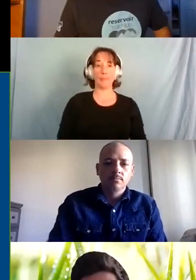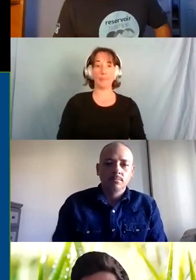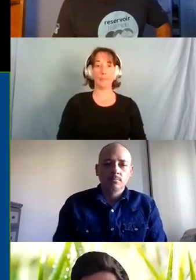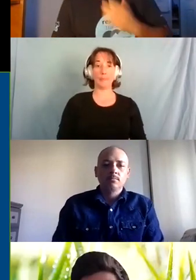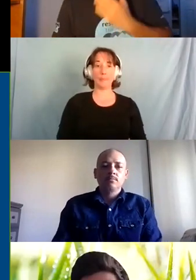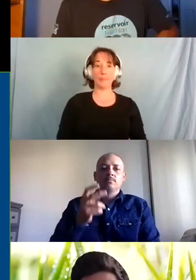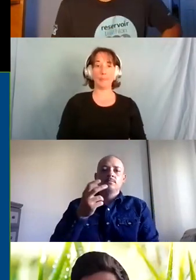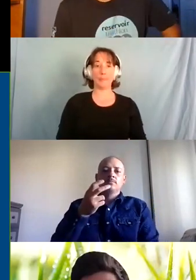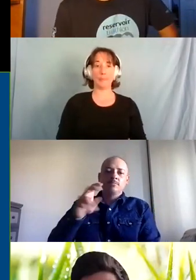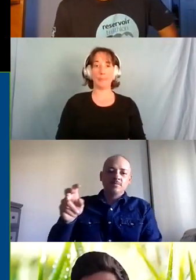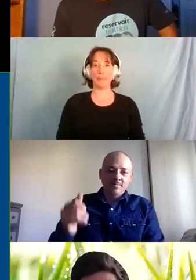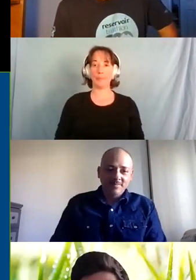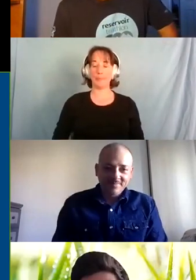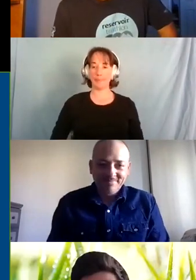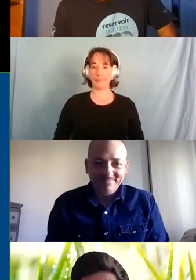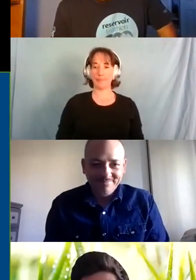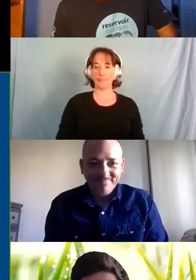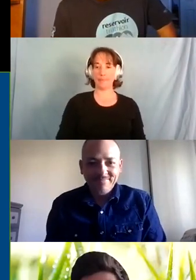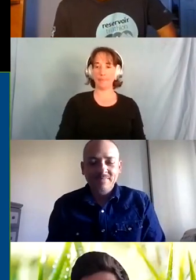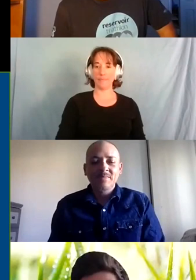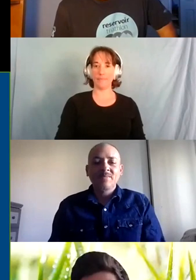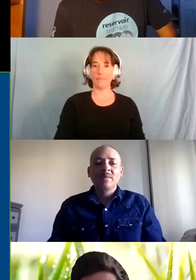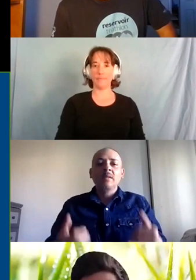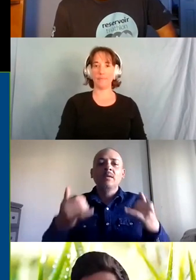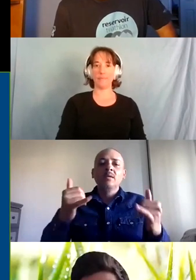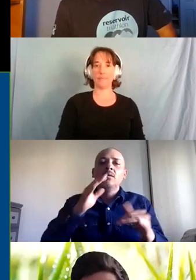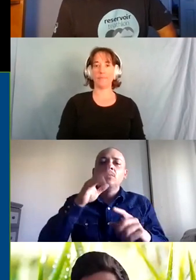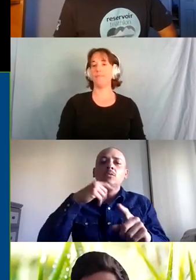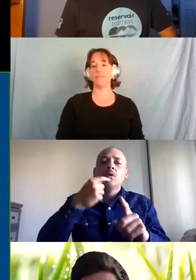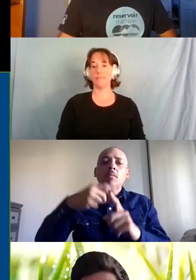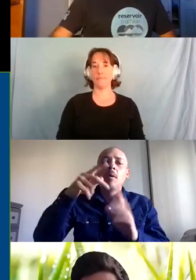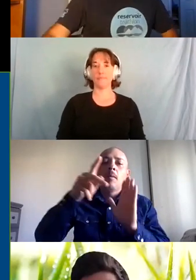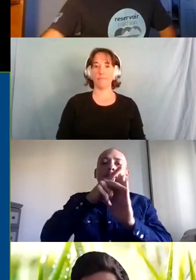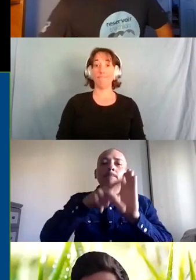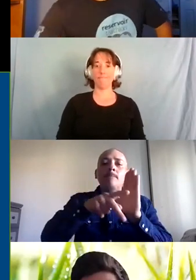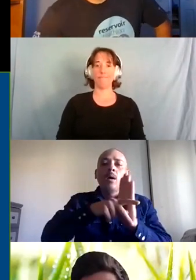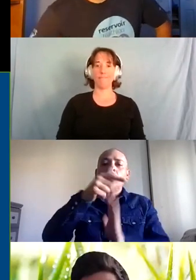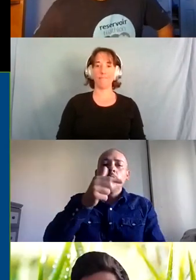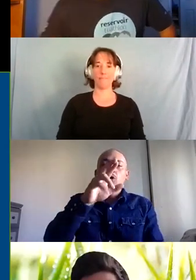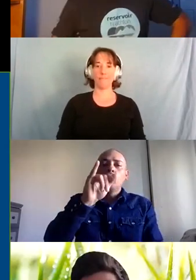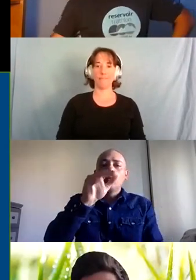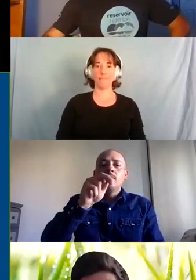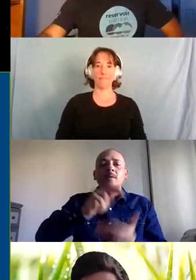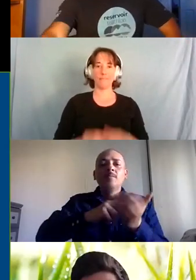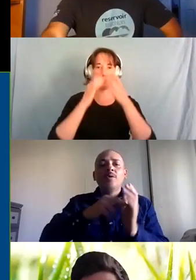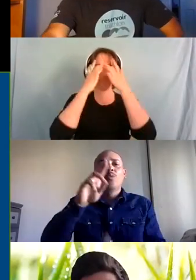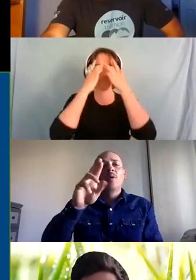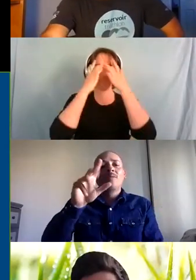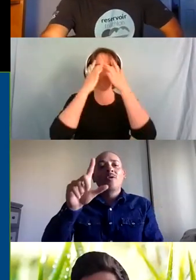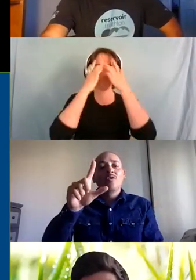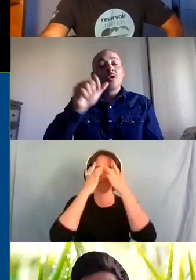Okay. So now we're going to get into policy gradients, which is the reinforcement learning technique,